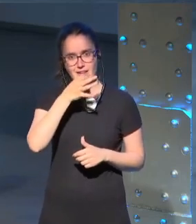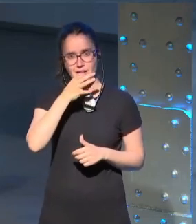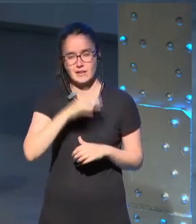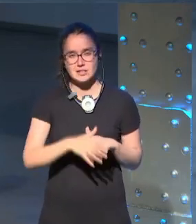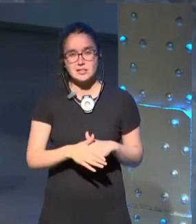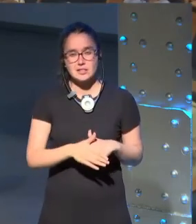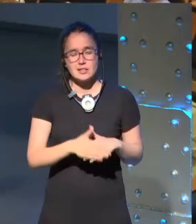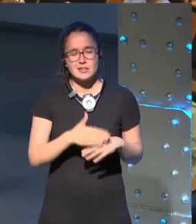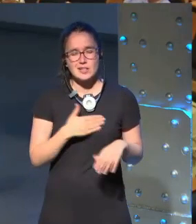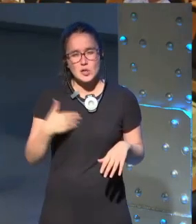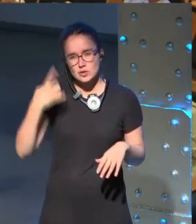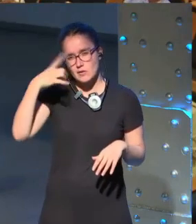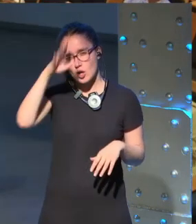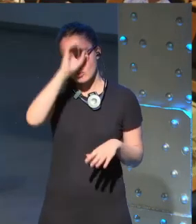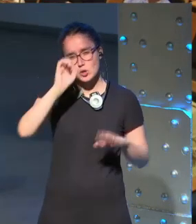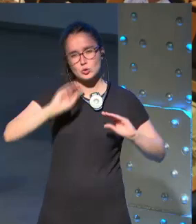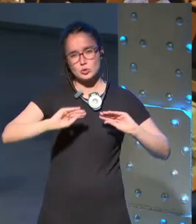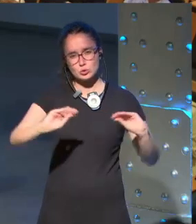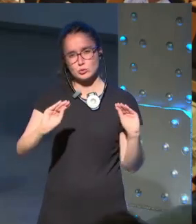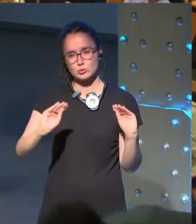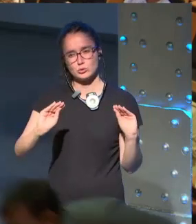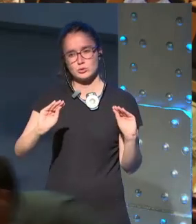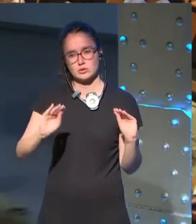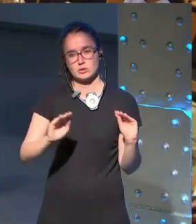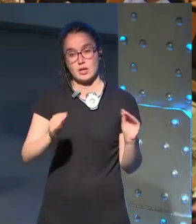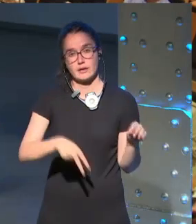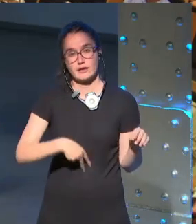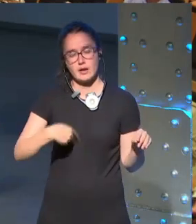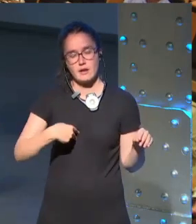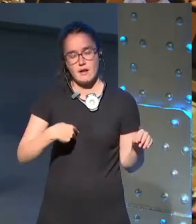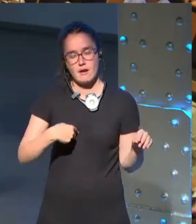evening. I would like to know your opinion about